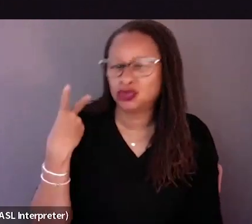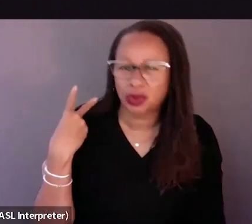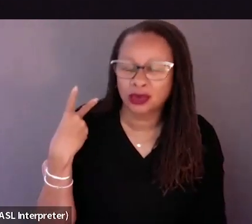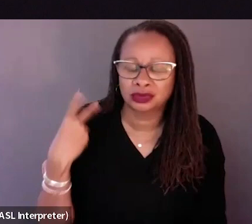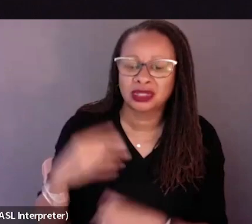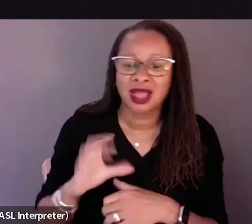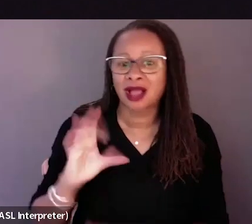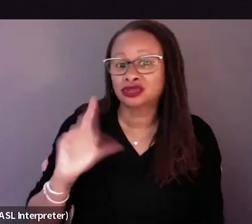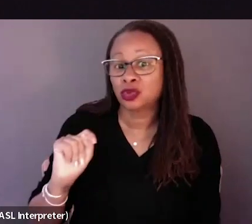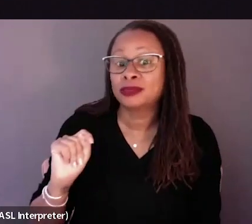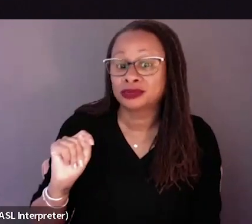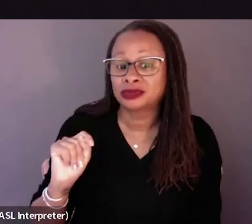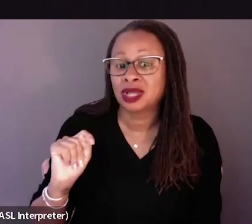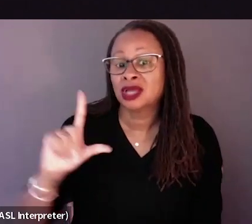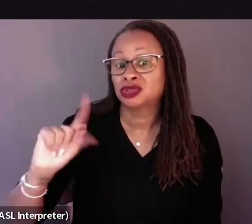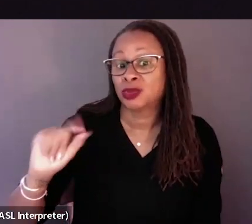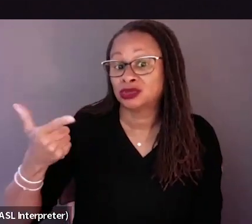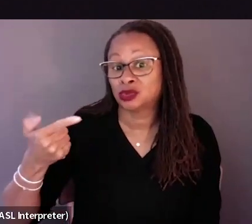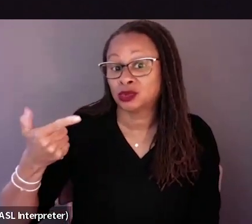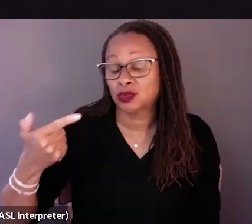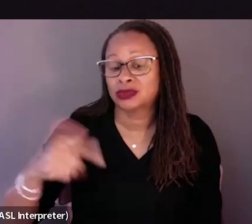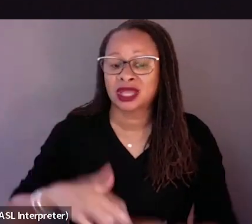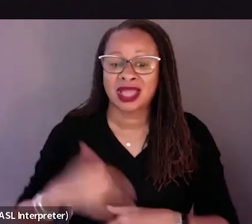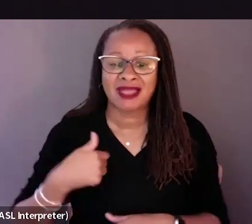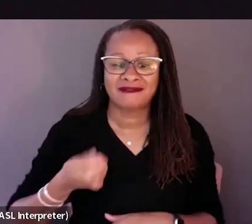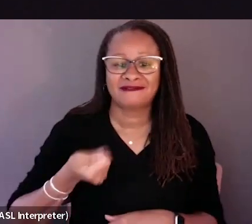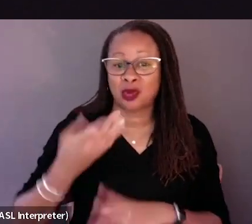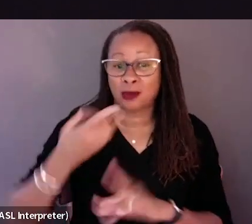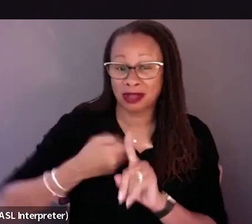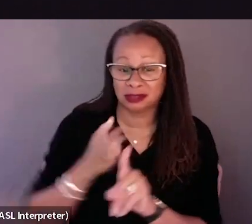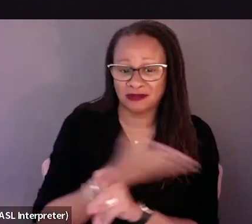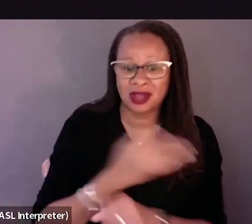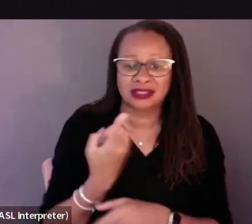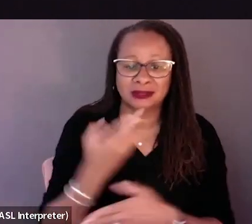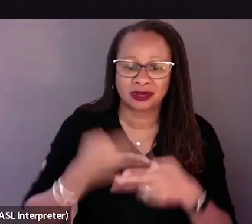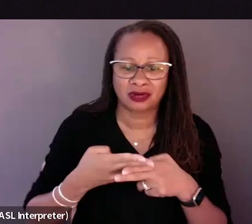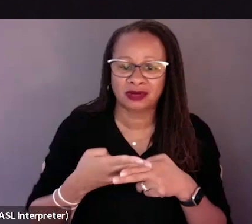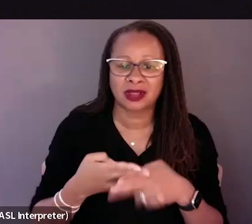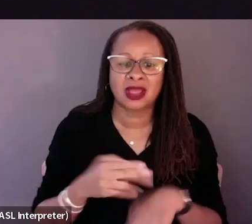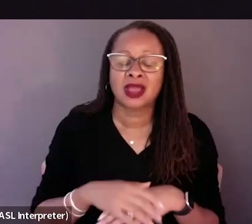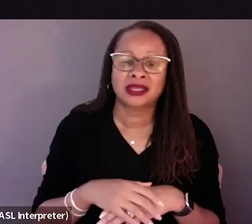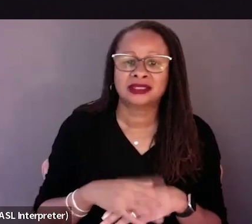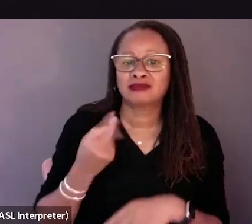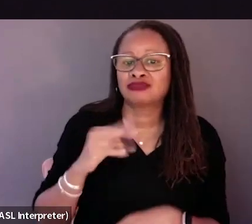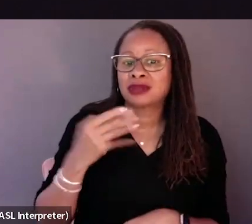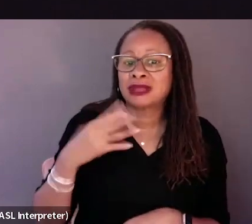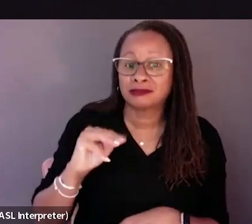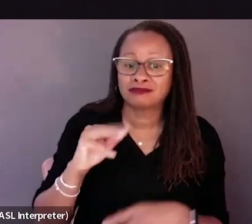in October 2021, there's a couple months before, there's something called preliminary round. There's